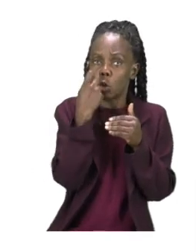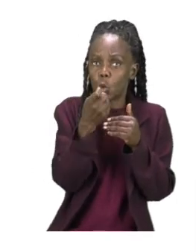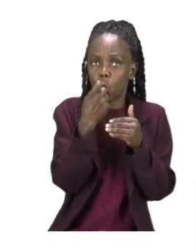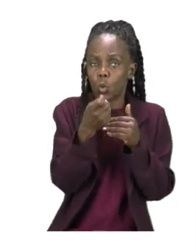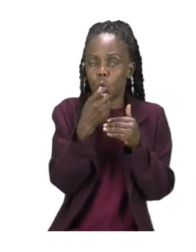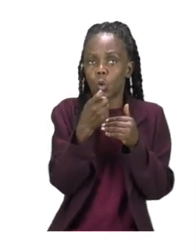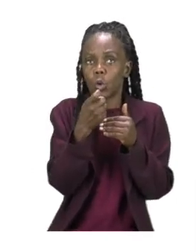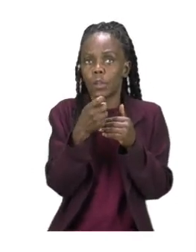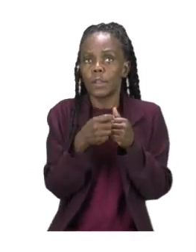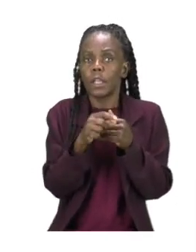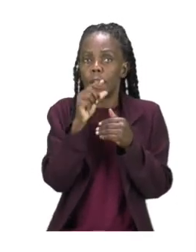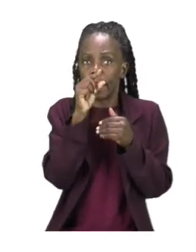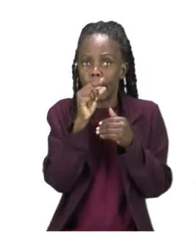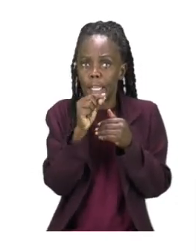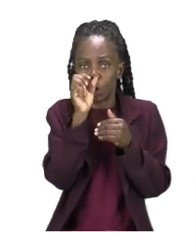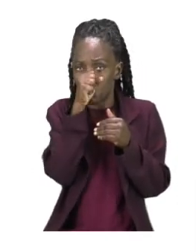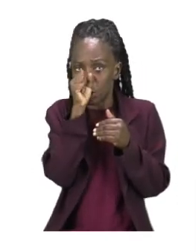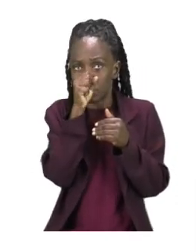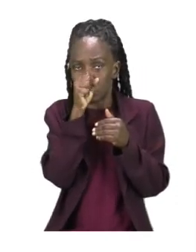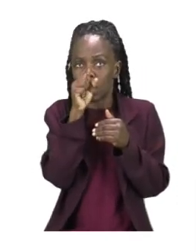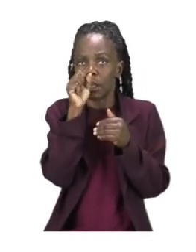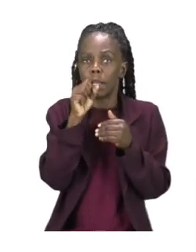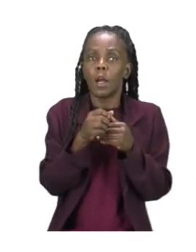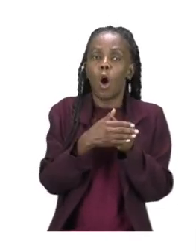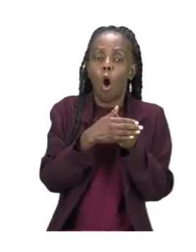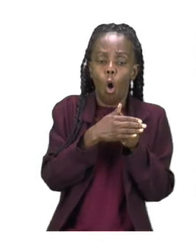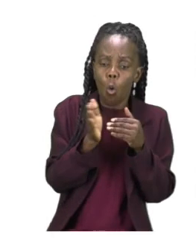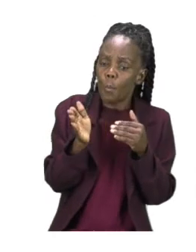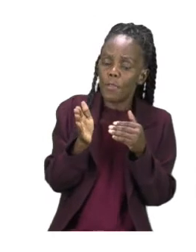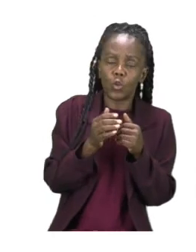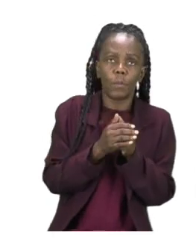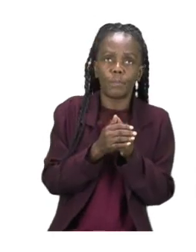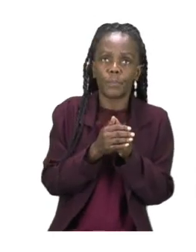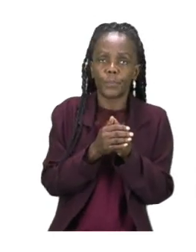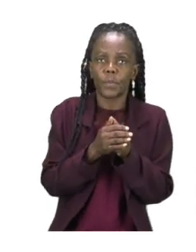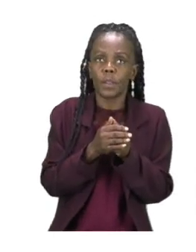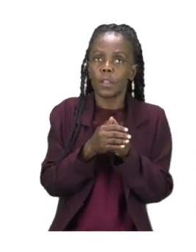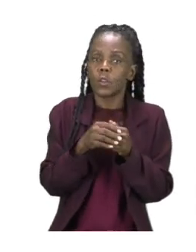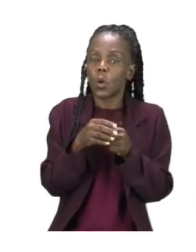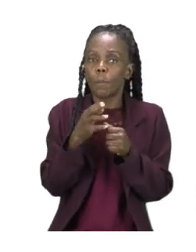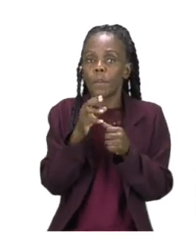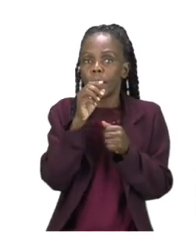let me in." "Not by the hairs of our